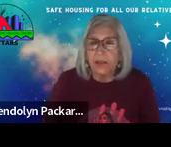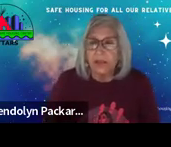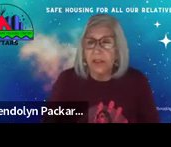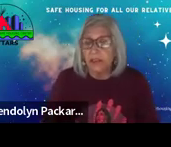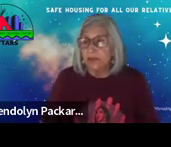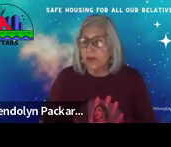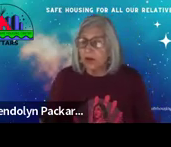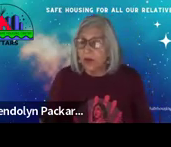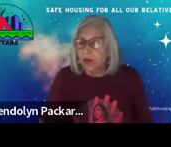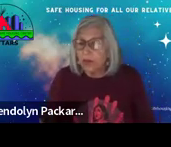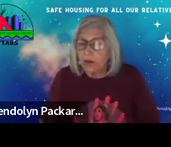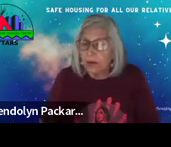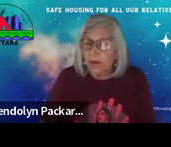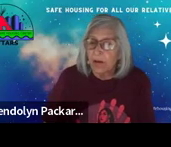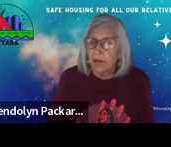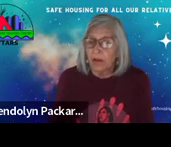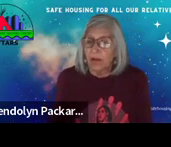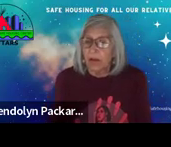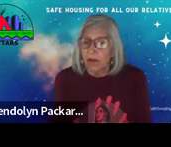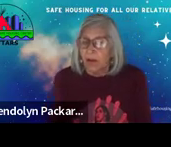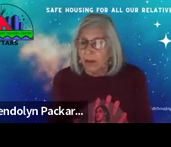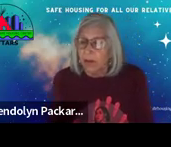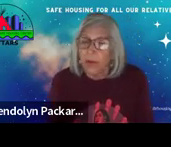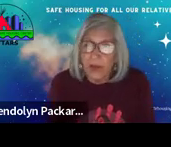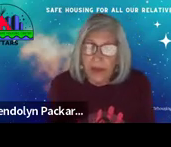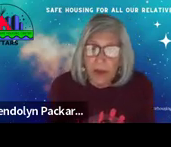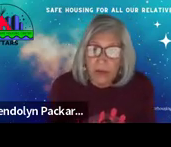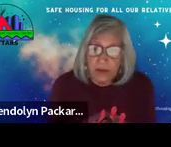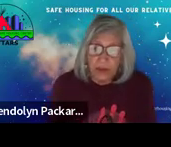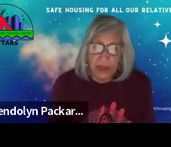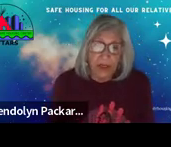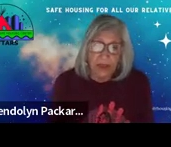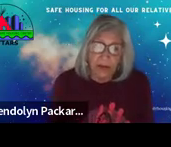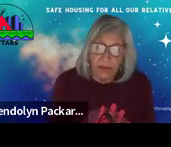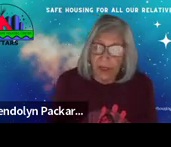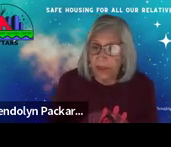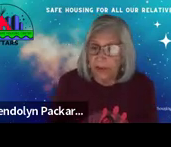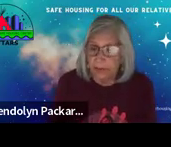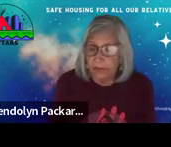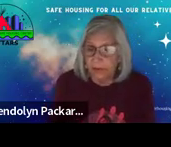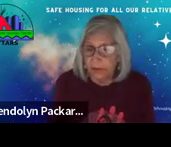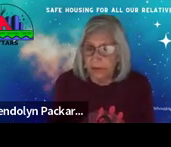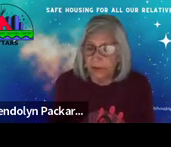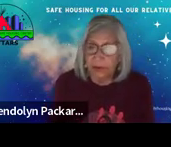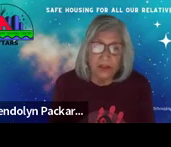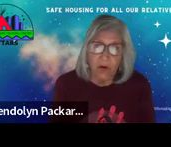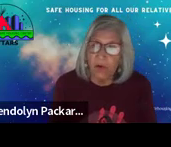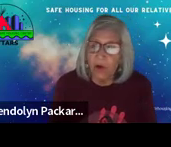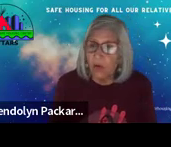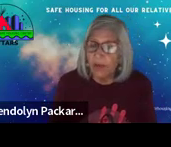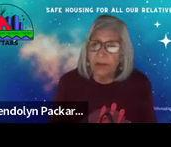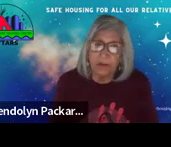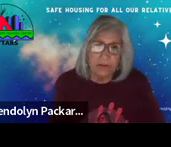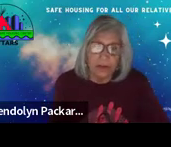wellness activities. As we know, that was the pandemic was really a such